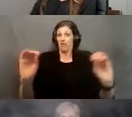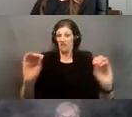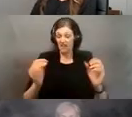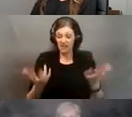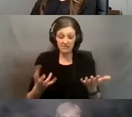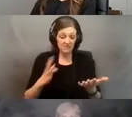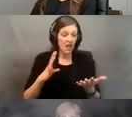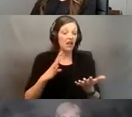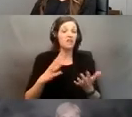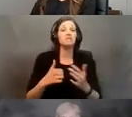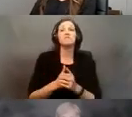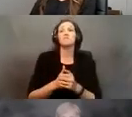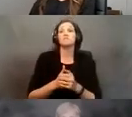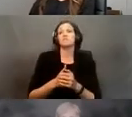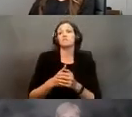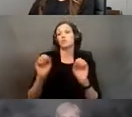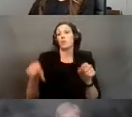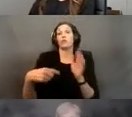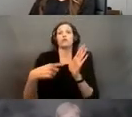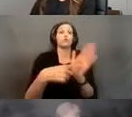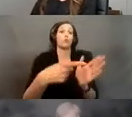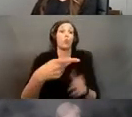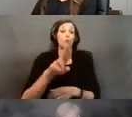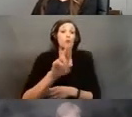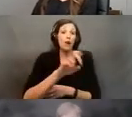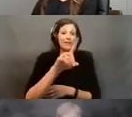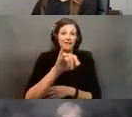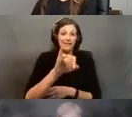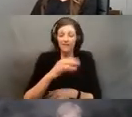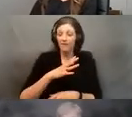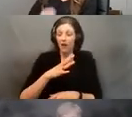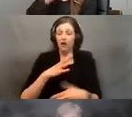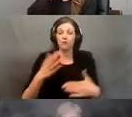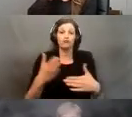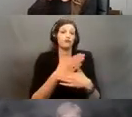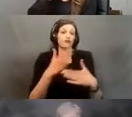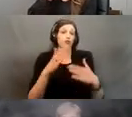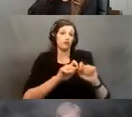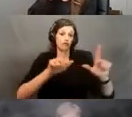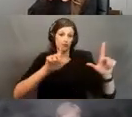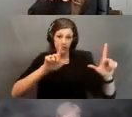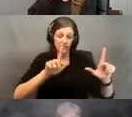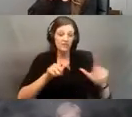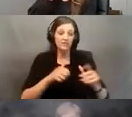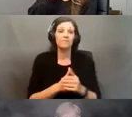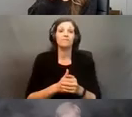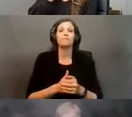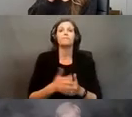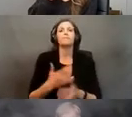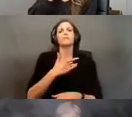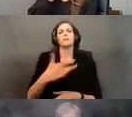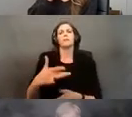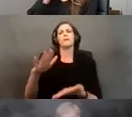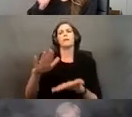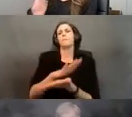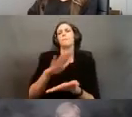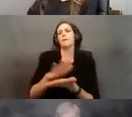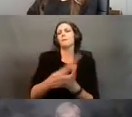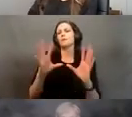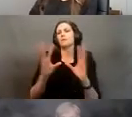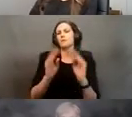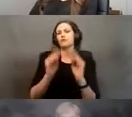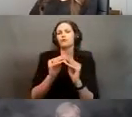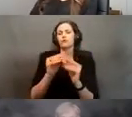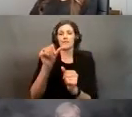you choose to do Prezi, you can do that. And you just share screen. Usually in the paper session, uh, each